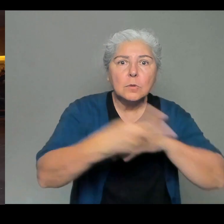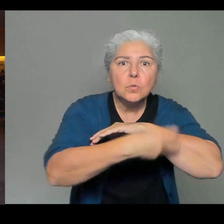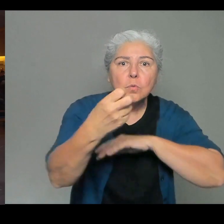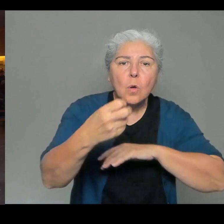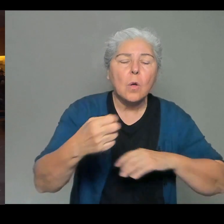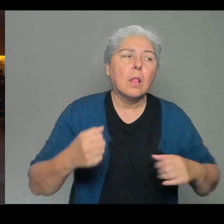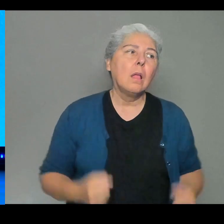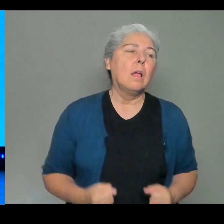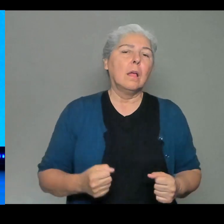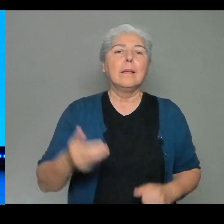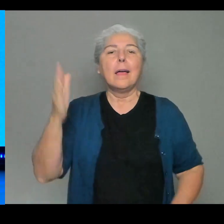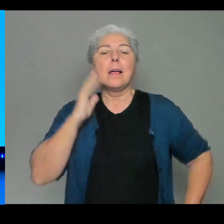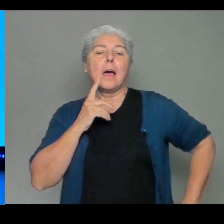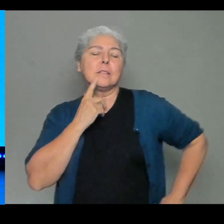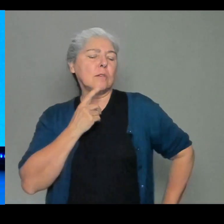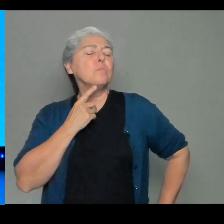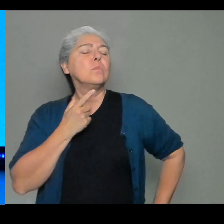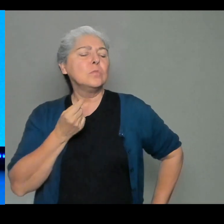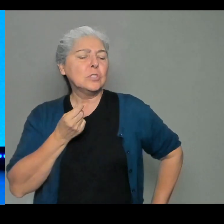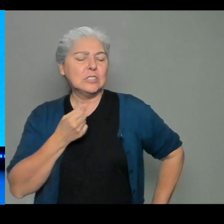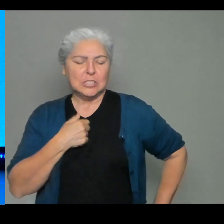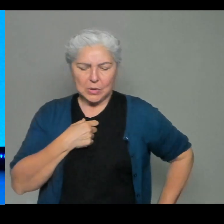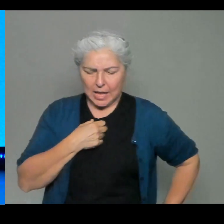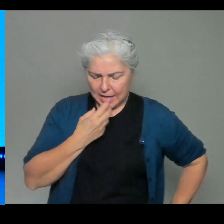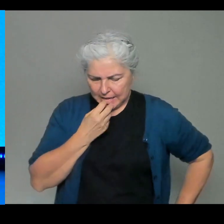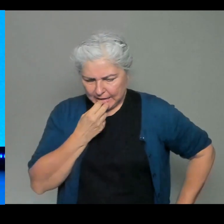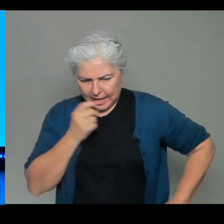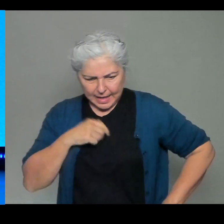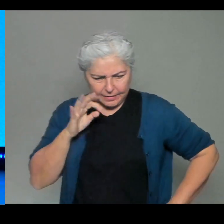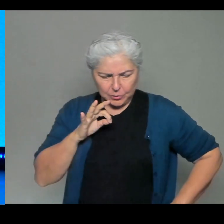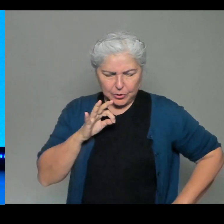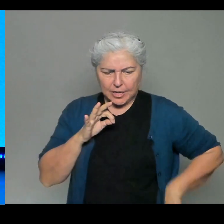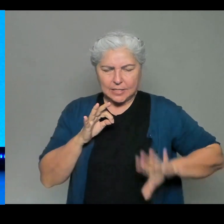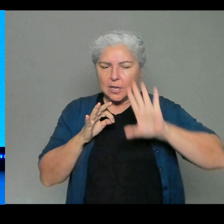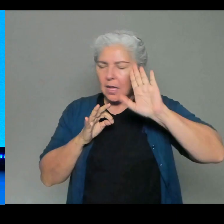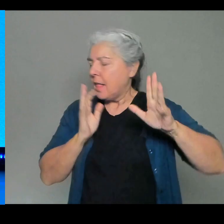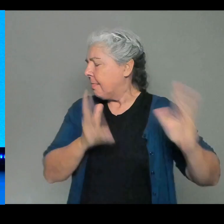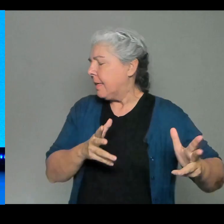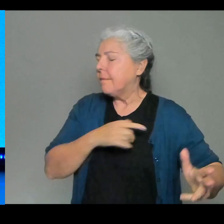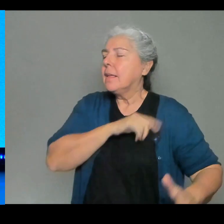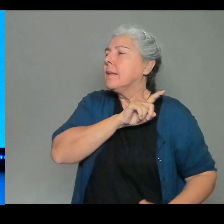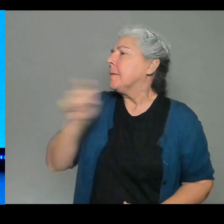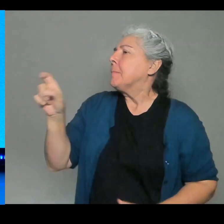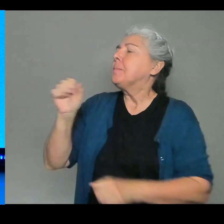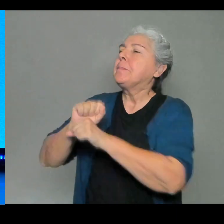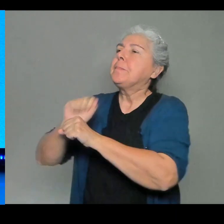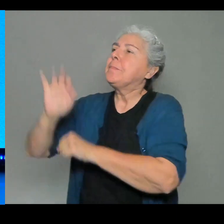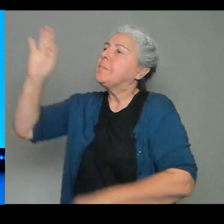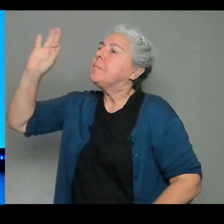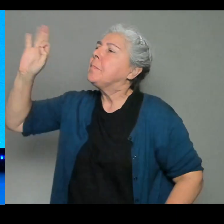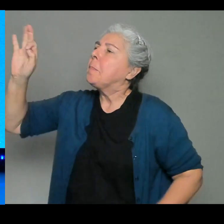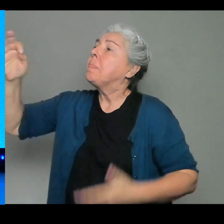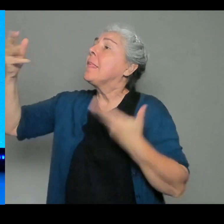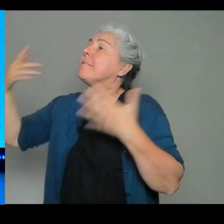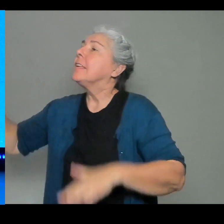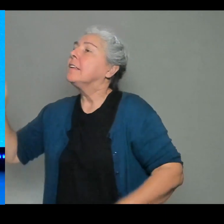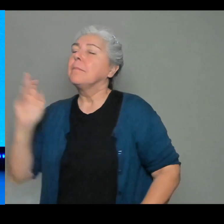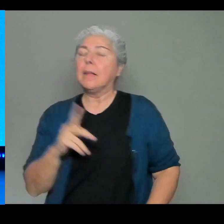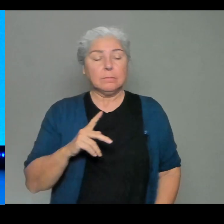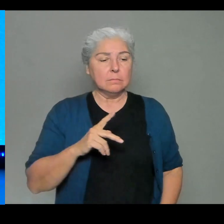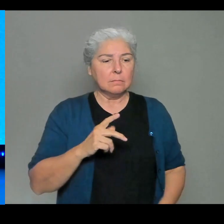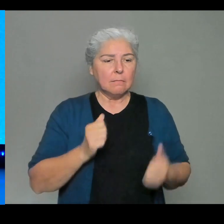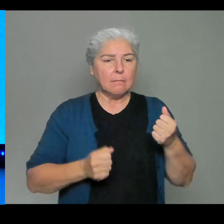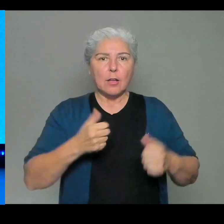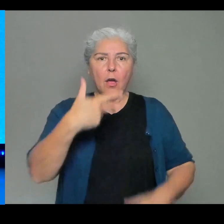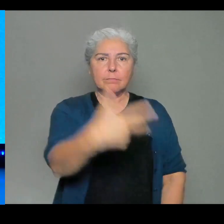stolen. So God was like, what you gonna do? I was like, I gotta go preach. So I go preach, I'll deal with it later. So I went and preached